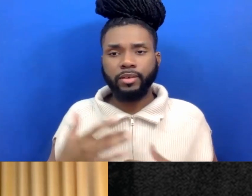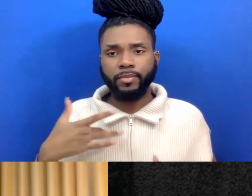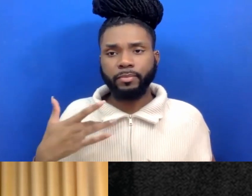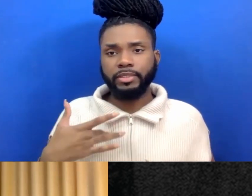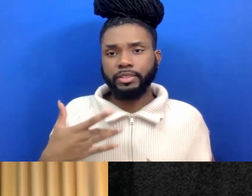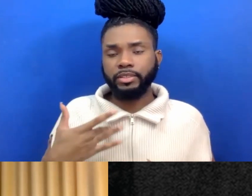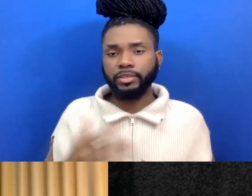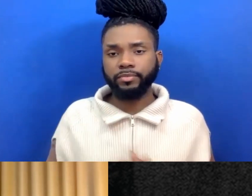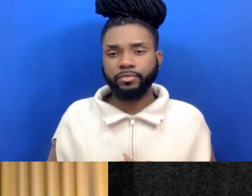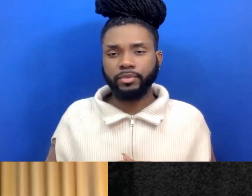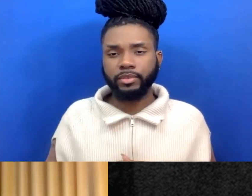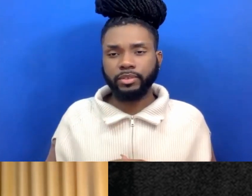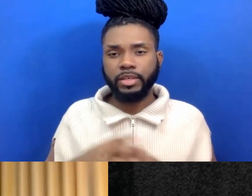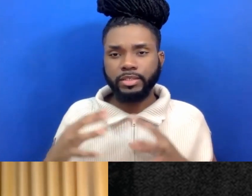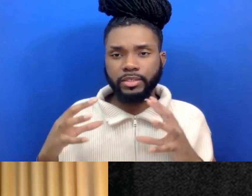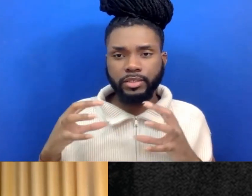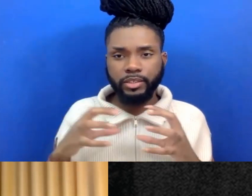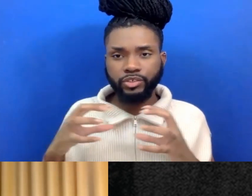tension, implication,